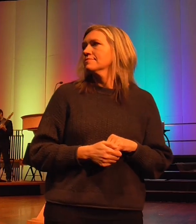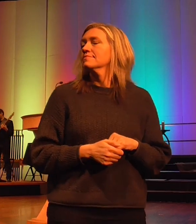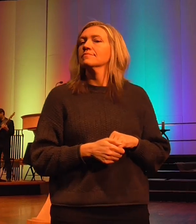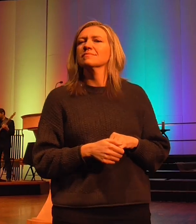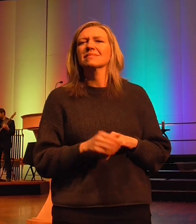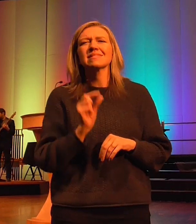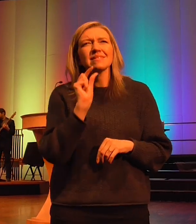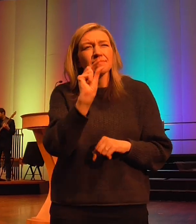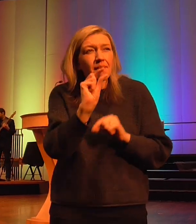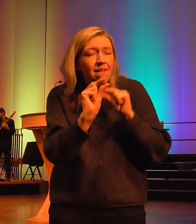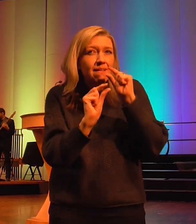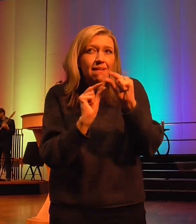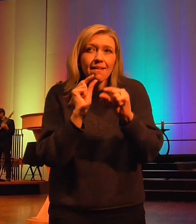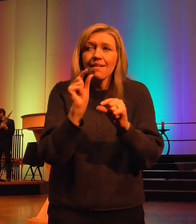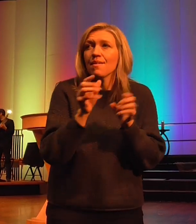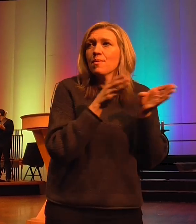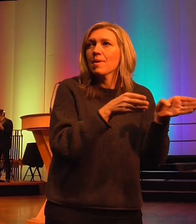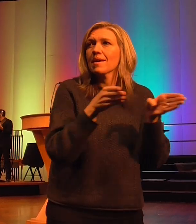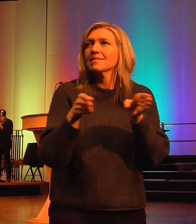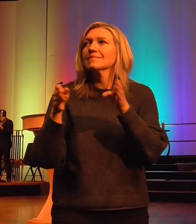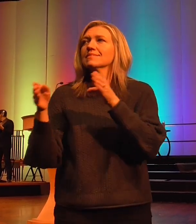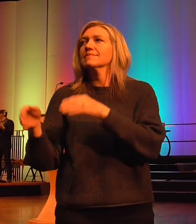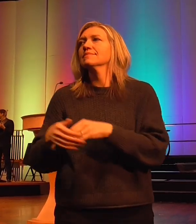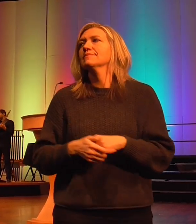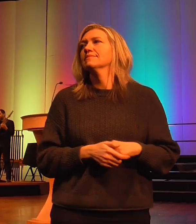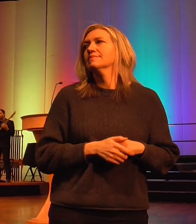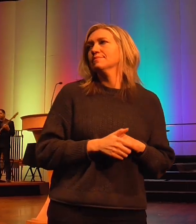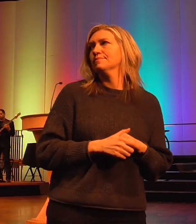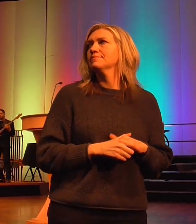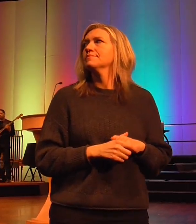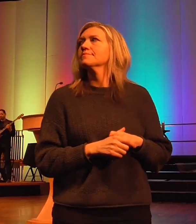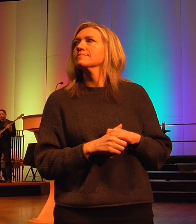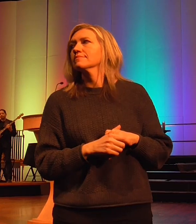In the smallest of ways.